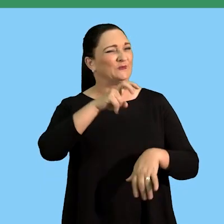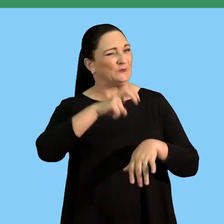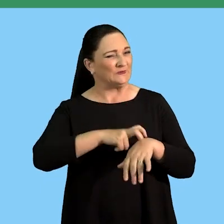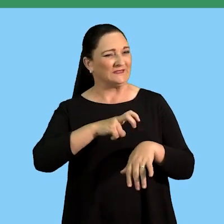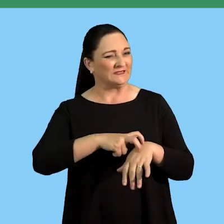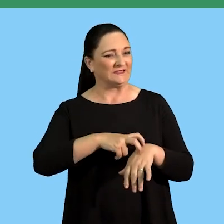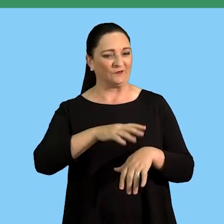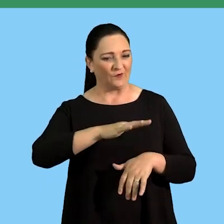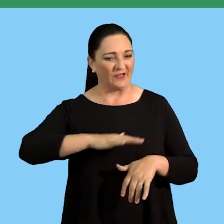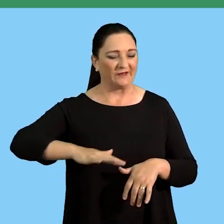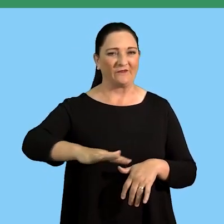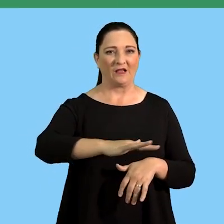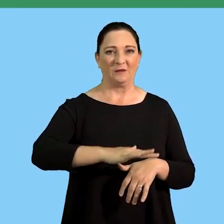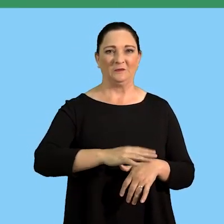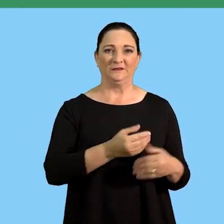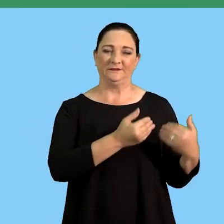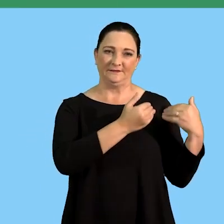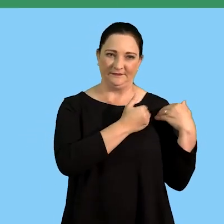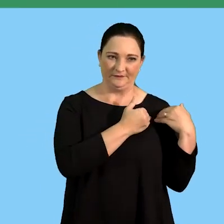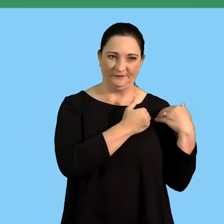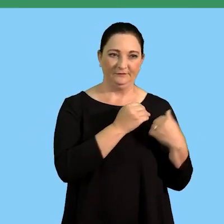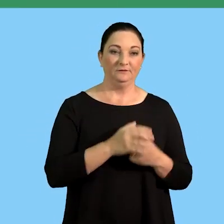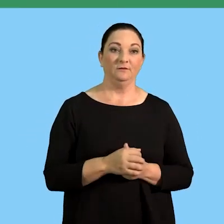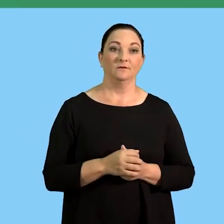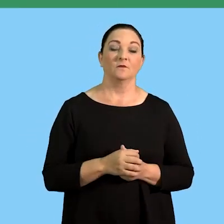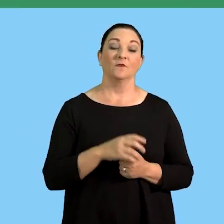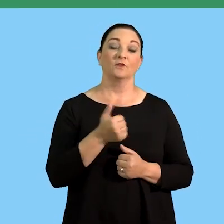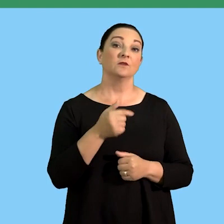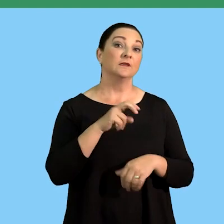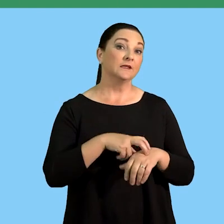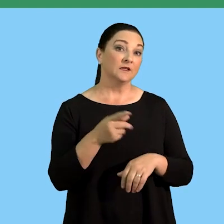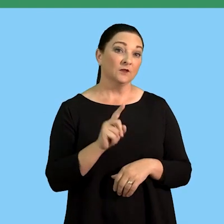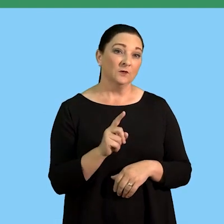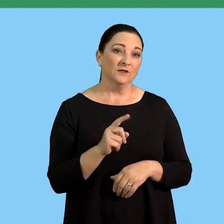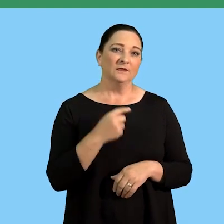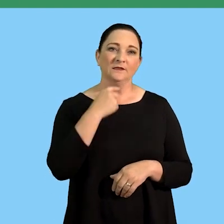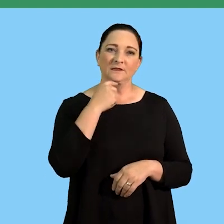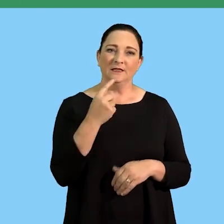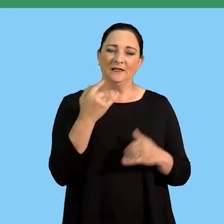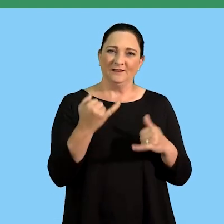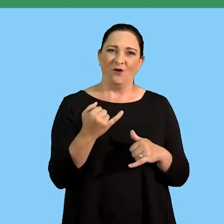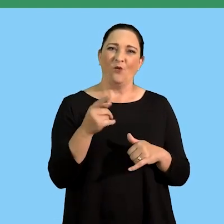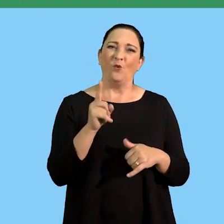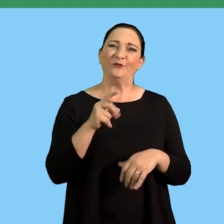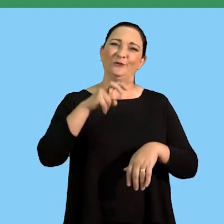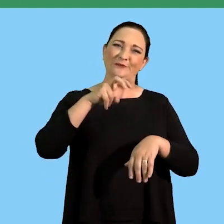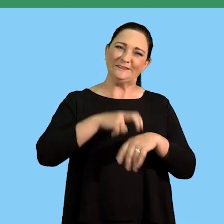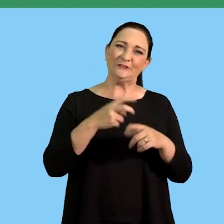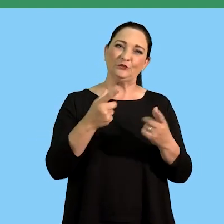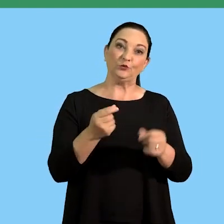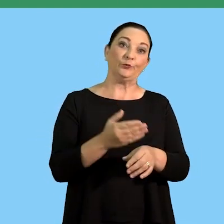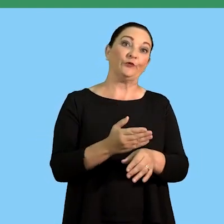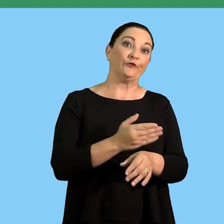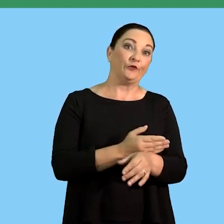safe environment. You must then also be able to recommend the precautionary measures